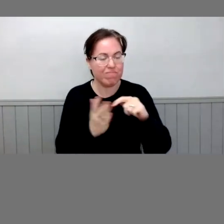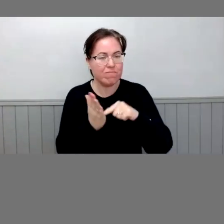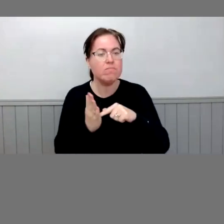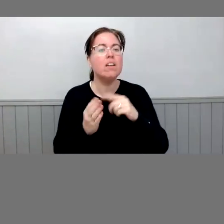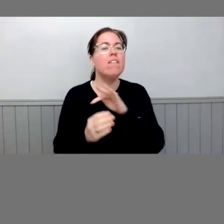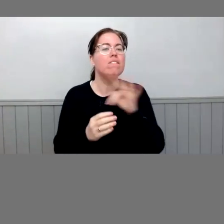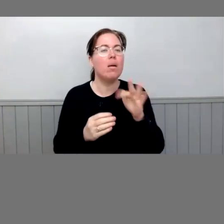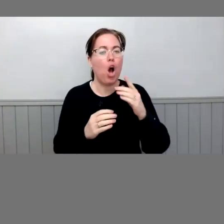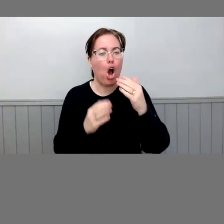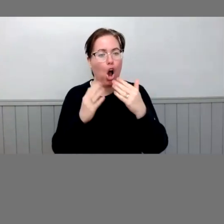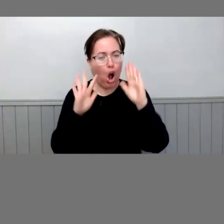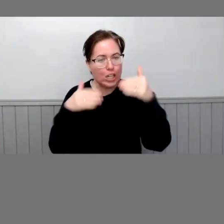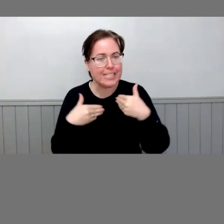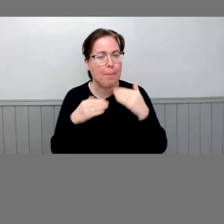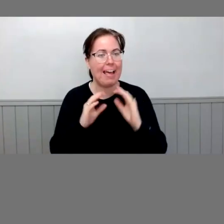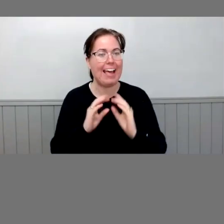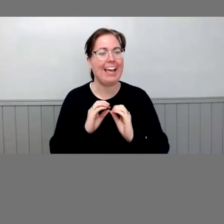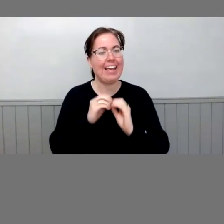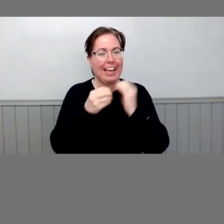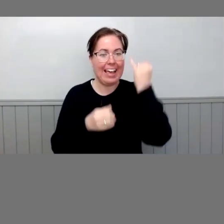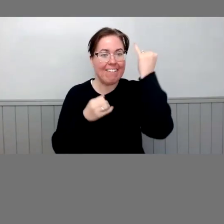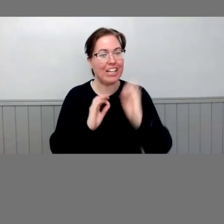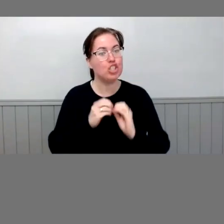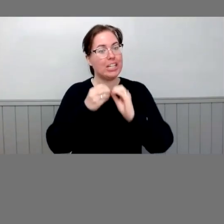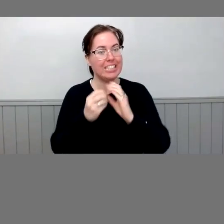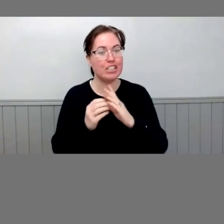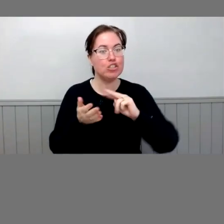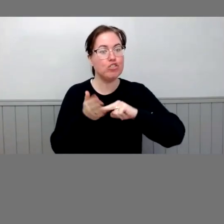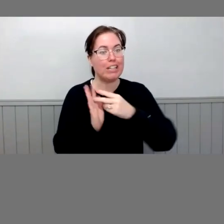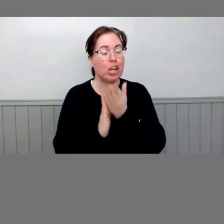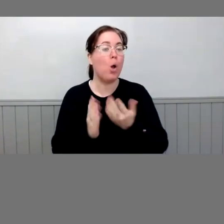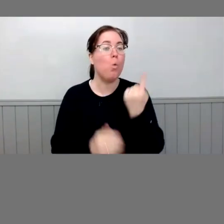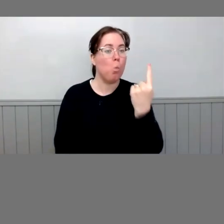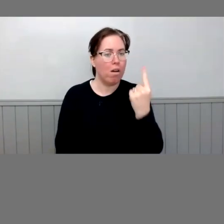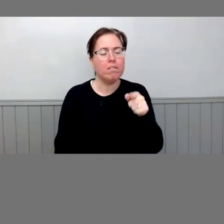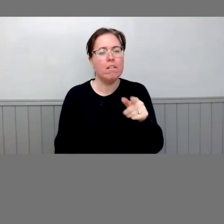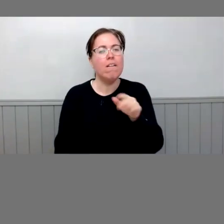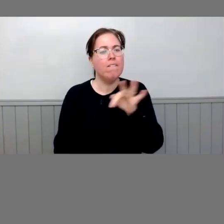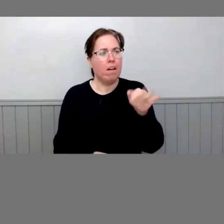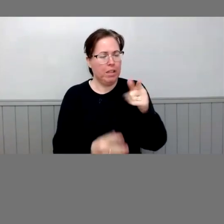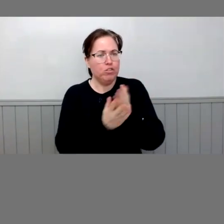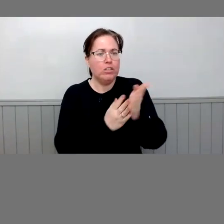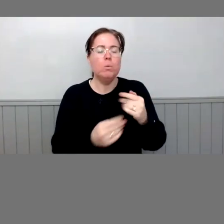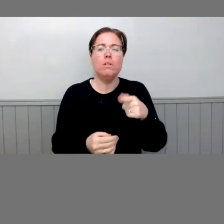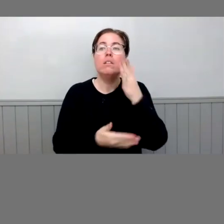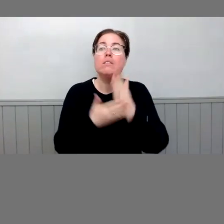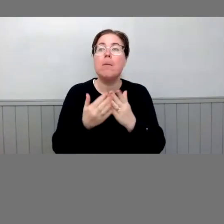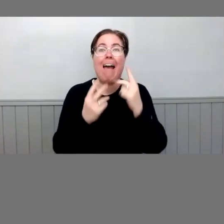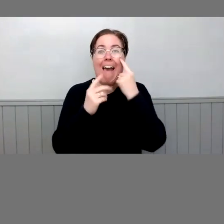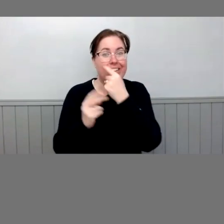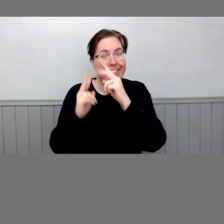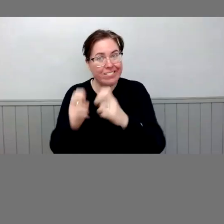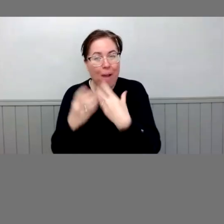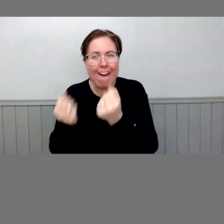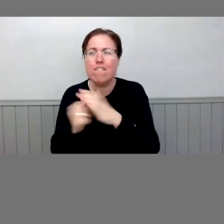Innovation Strategy. One of the actions in the Autism Innovation Strategy was to summarize some existing evidence related to the lives